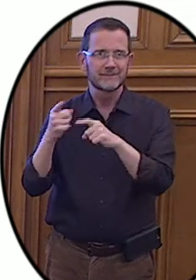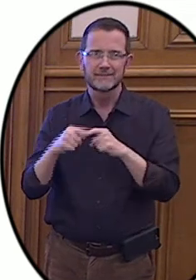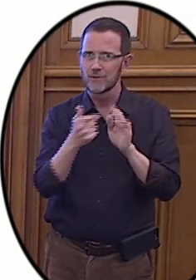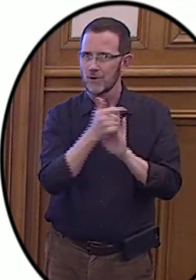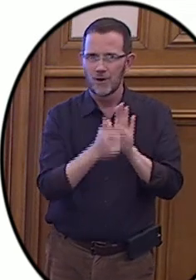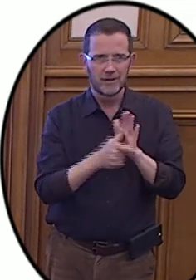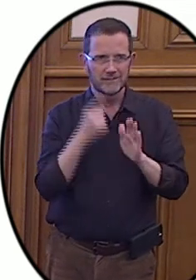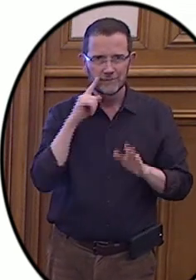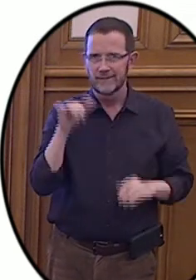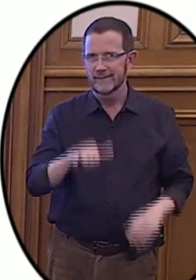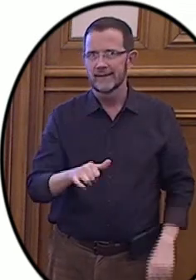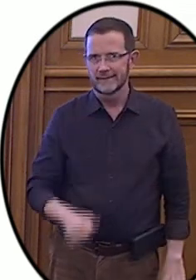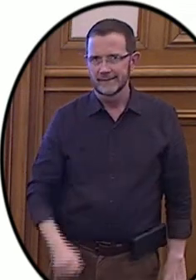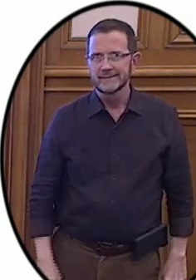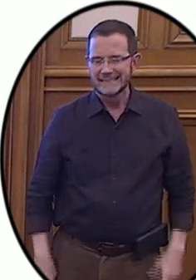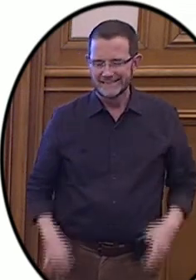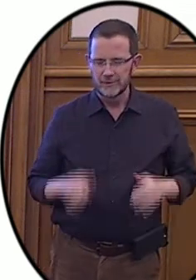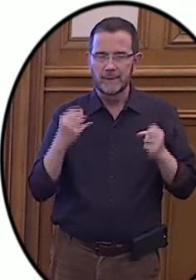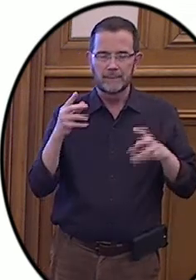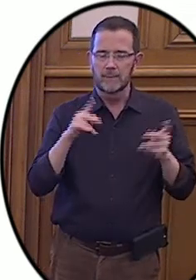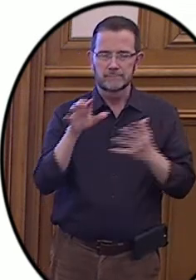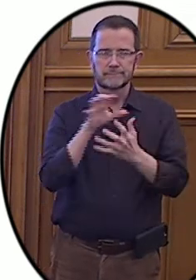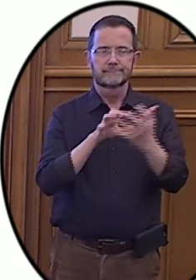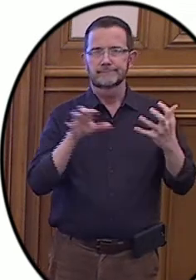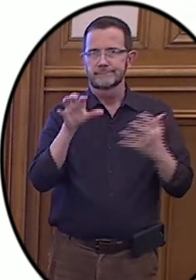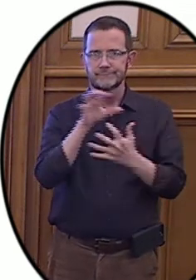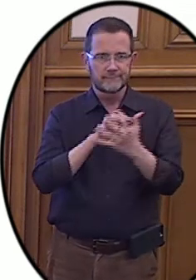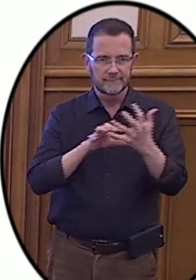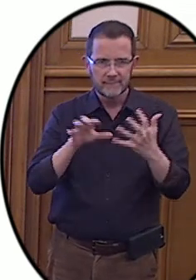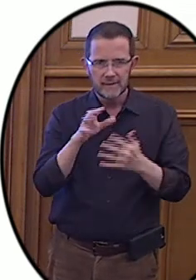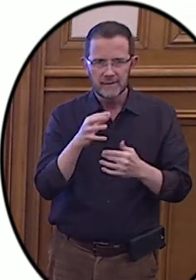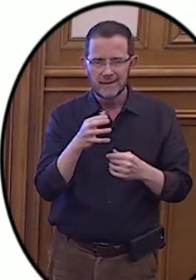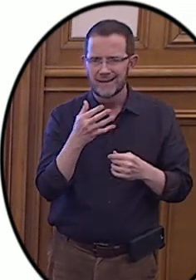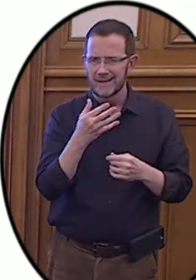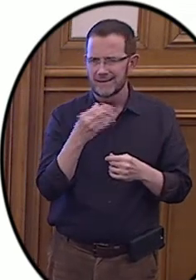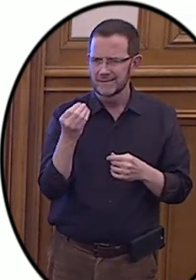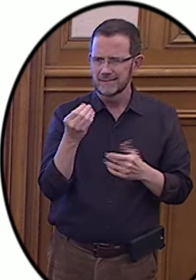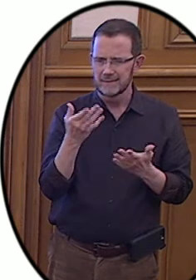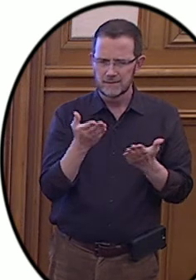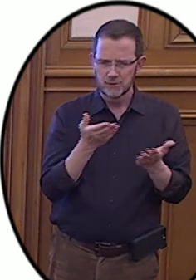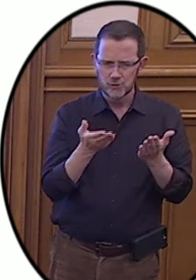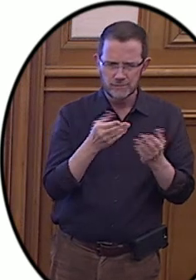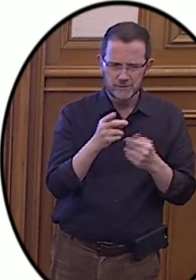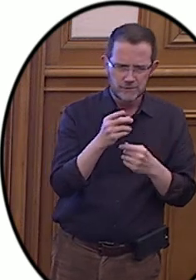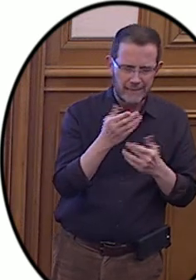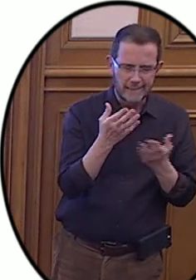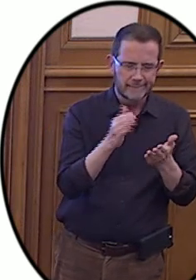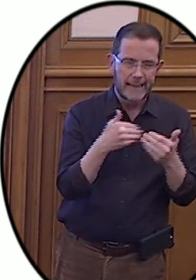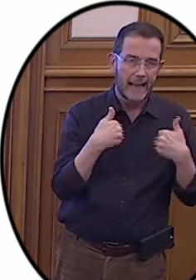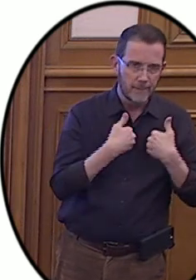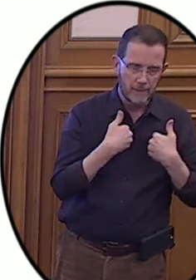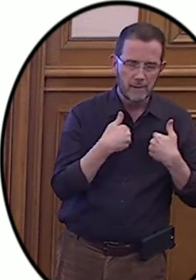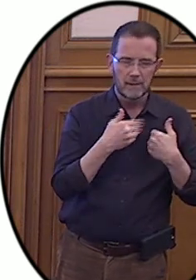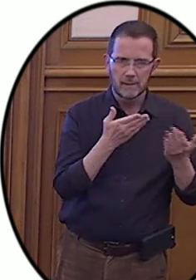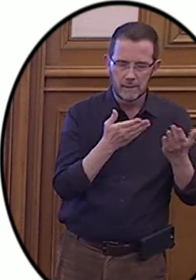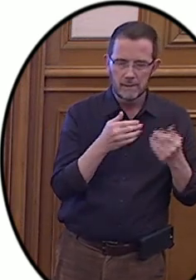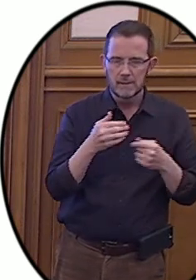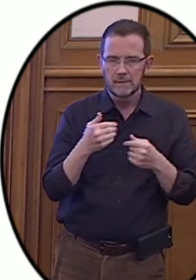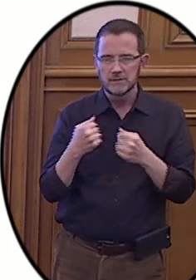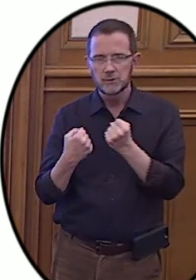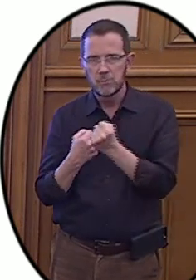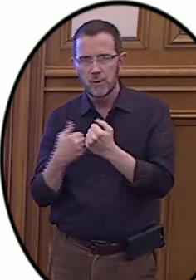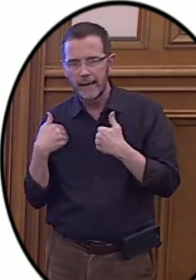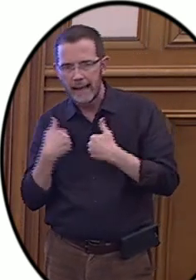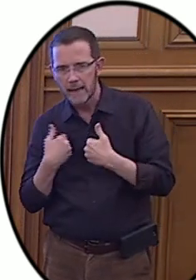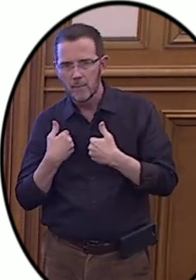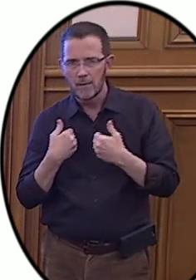differences. And there are a lot of complexities to how service and support animal accommodations